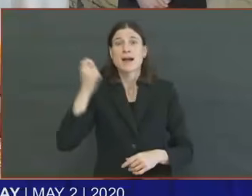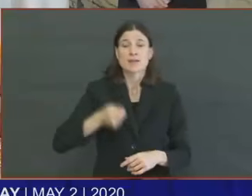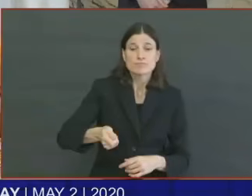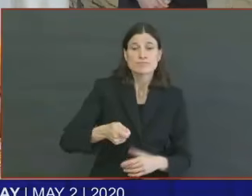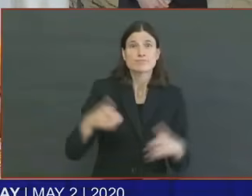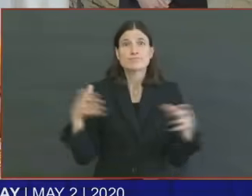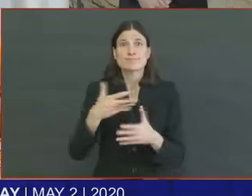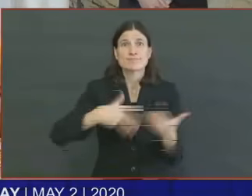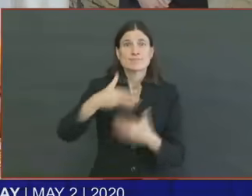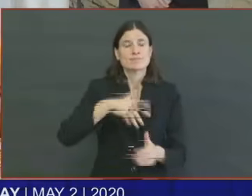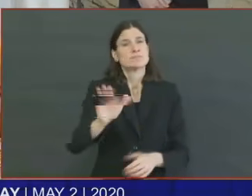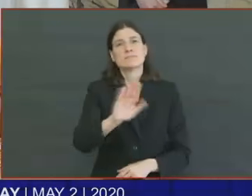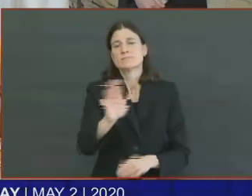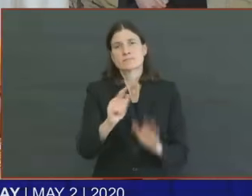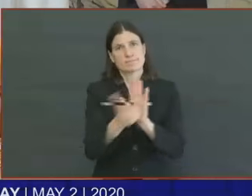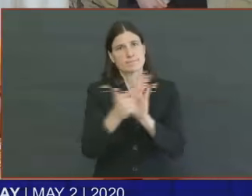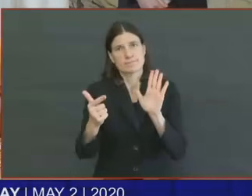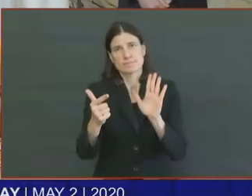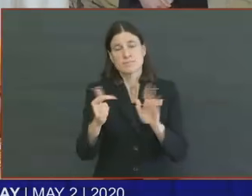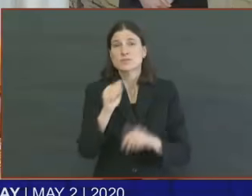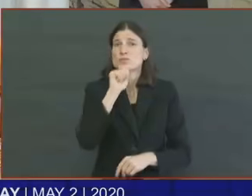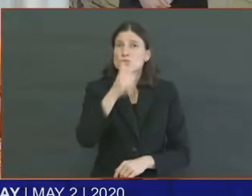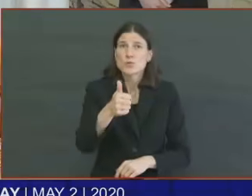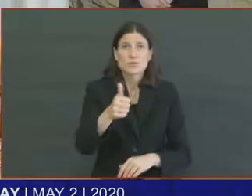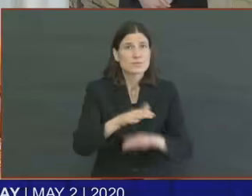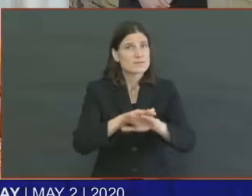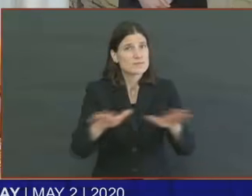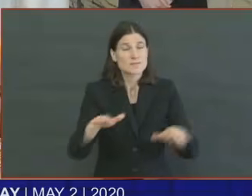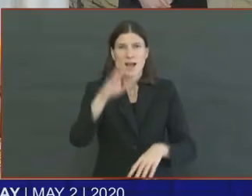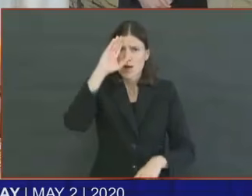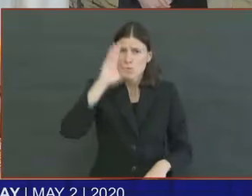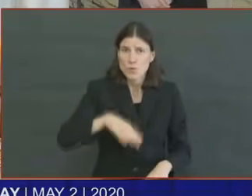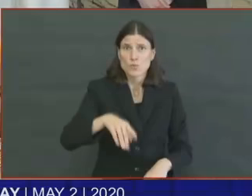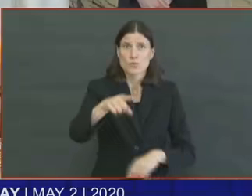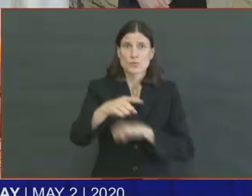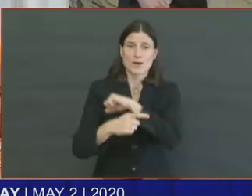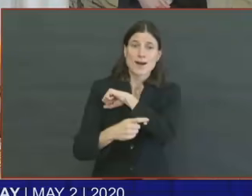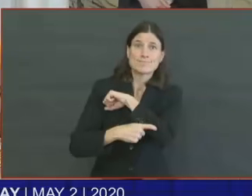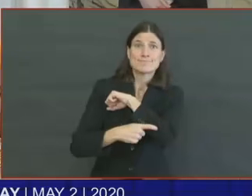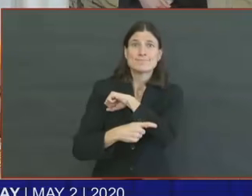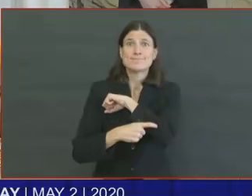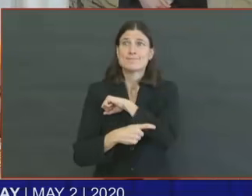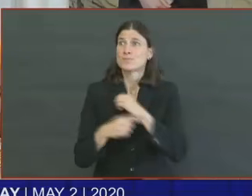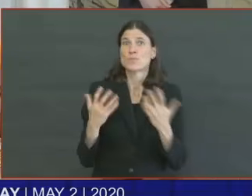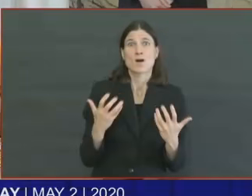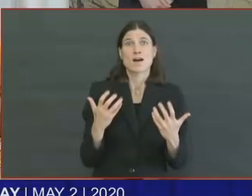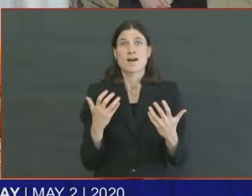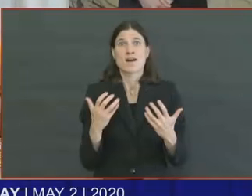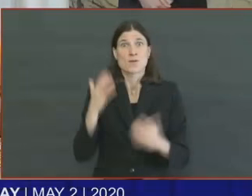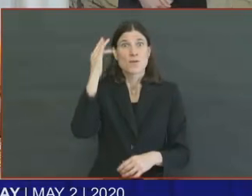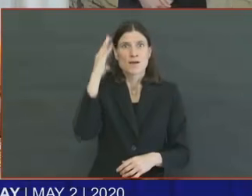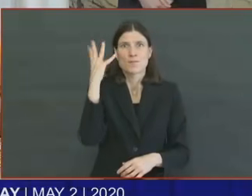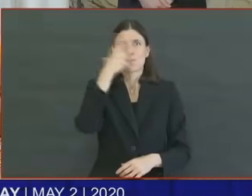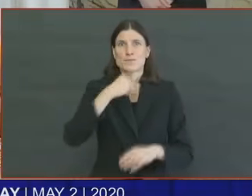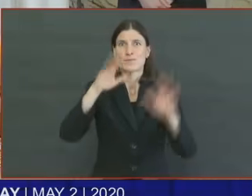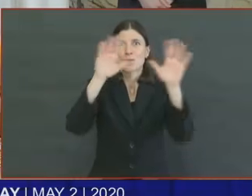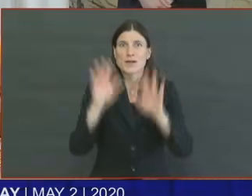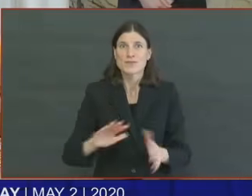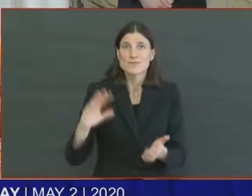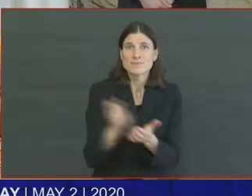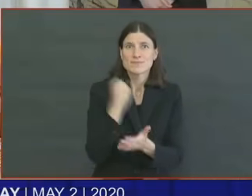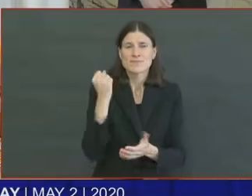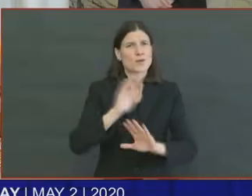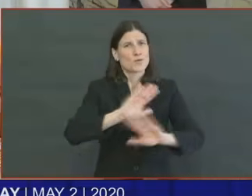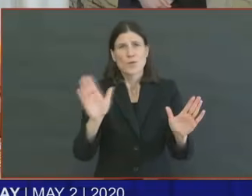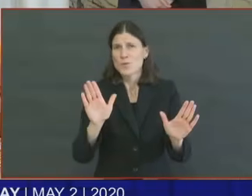asking you to not give in to that temptation. We're not there yet. The stay-at-home order is not lifted.